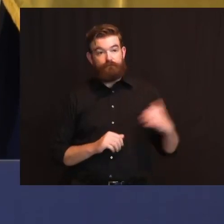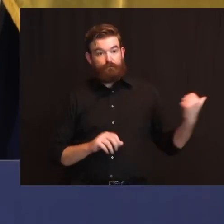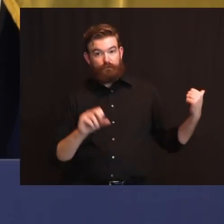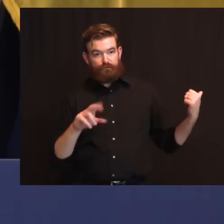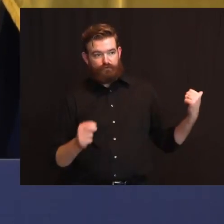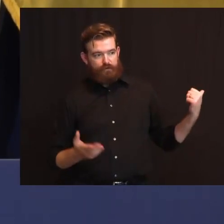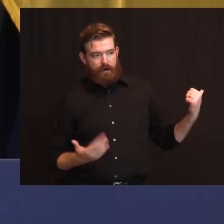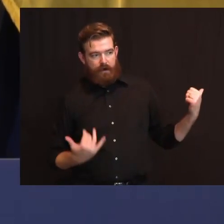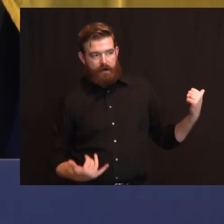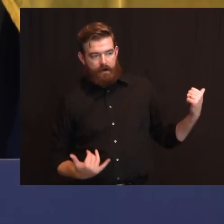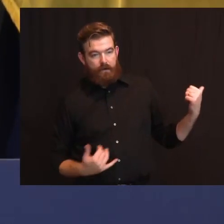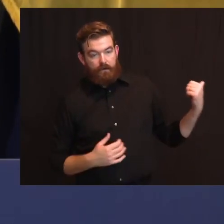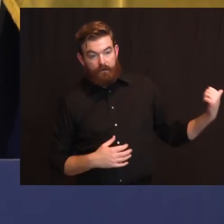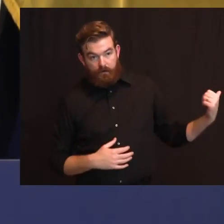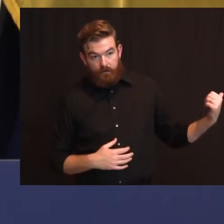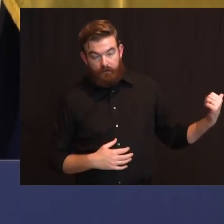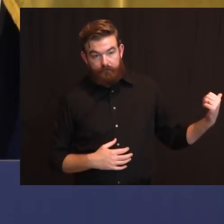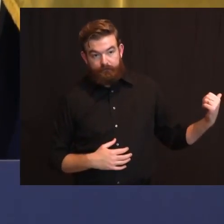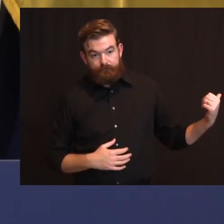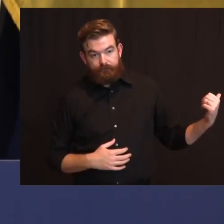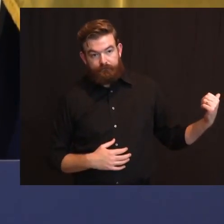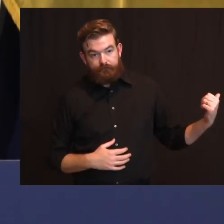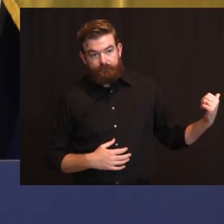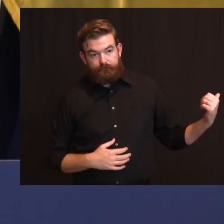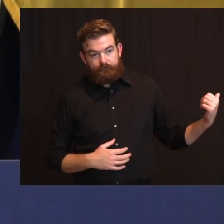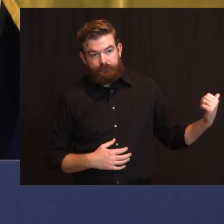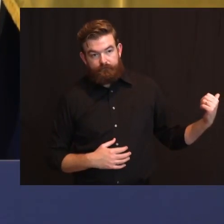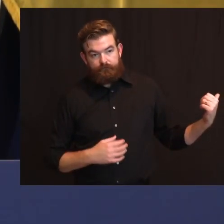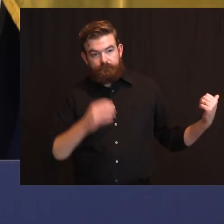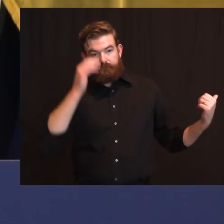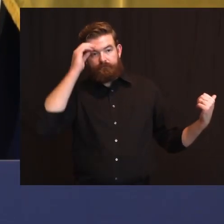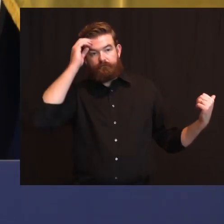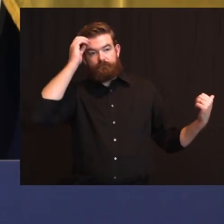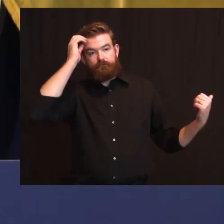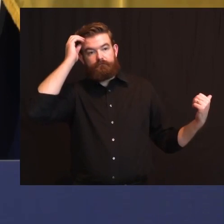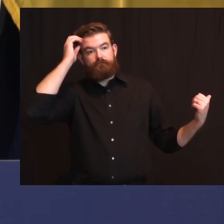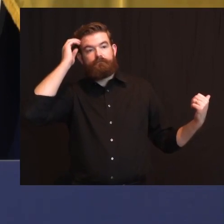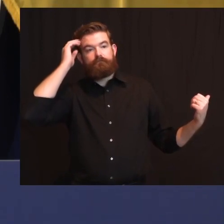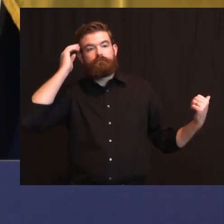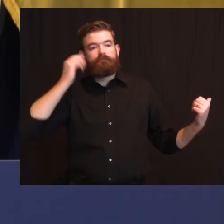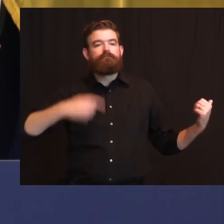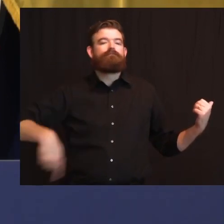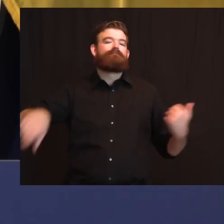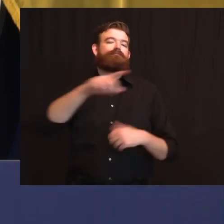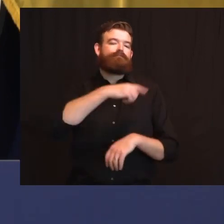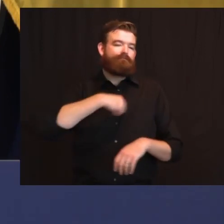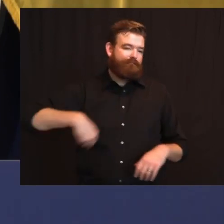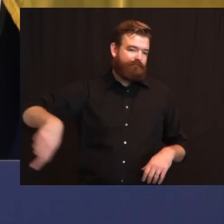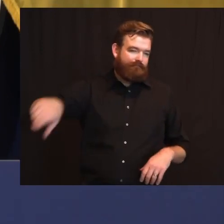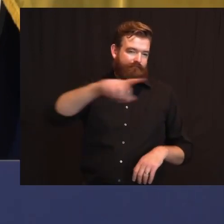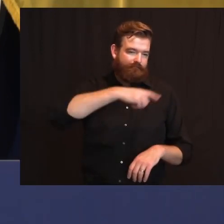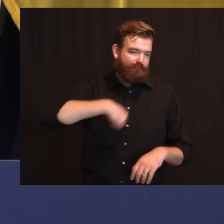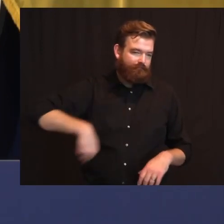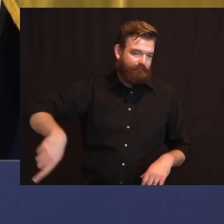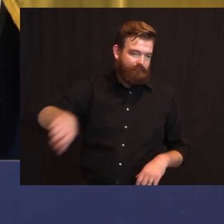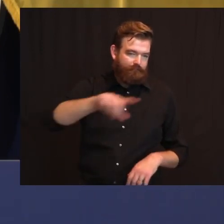Dan Bryan and others who live in that world, we need to make sure that we've got as loud a megaphone as possible right